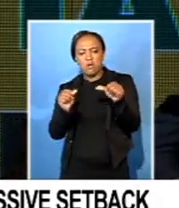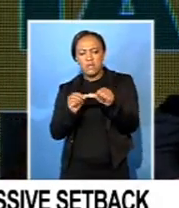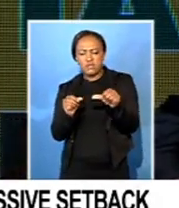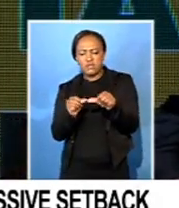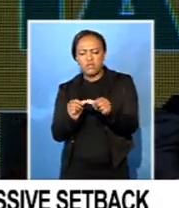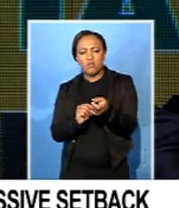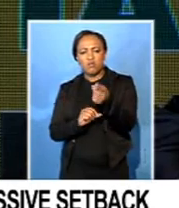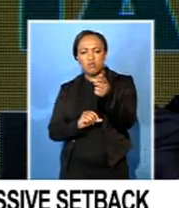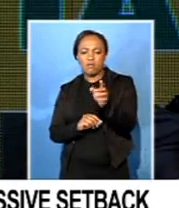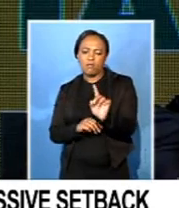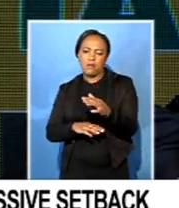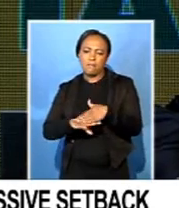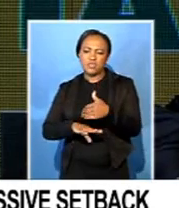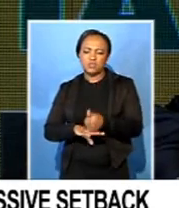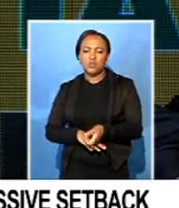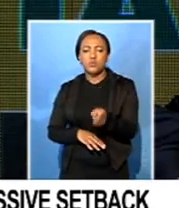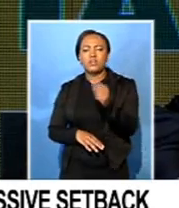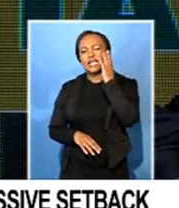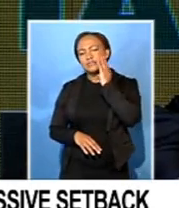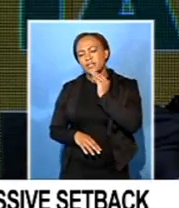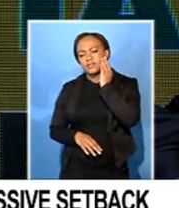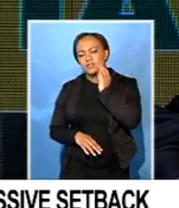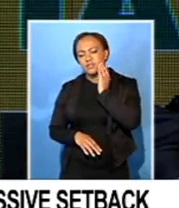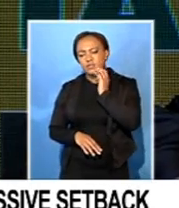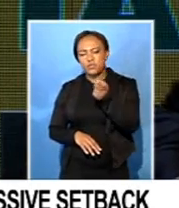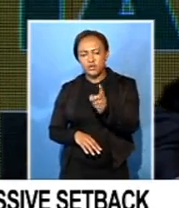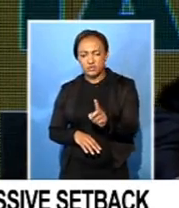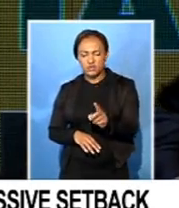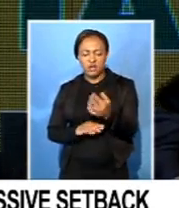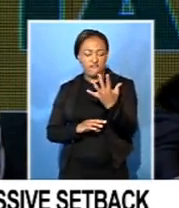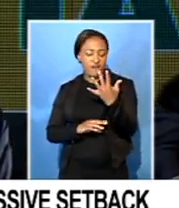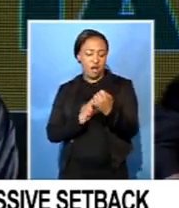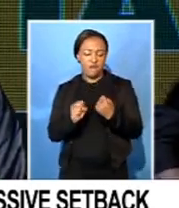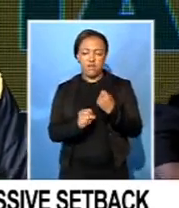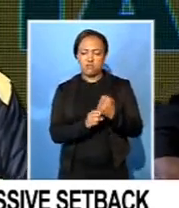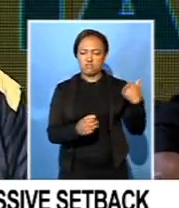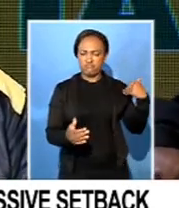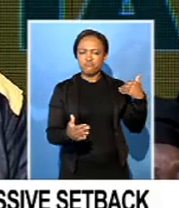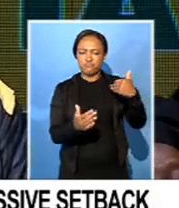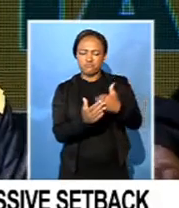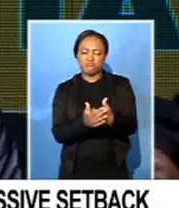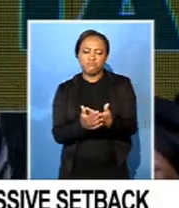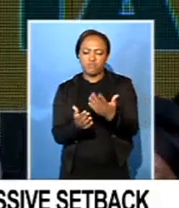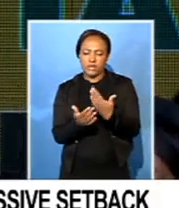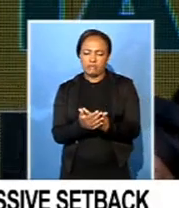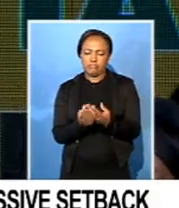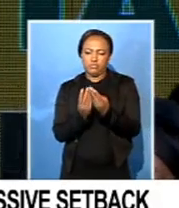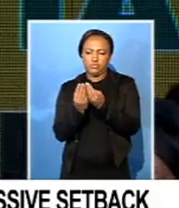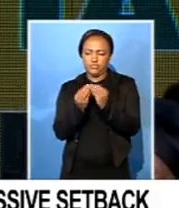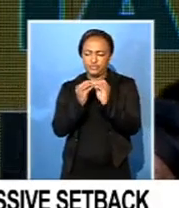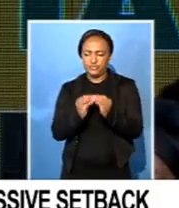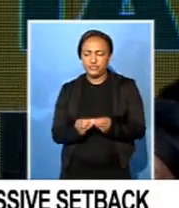measure based on the experience of the past 5 years or so.